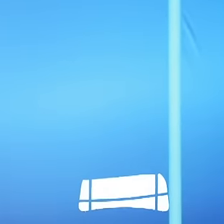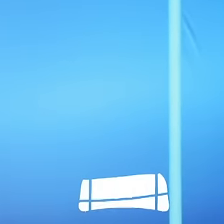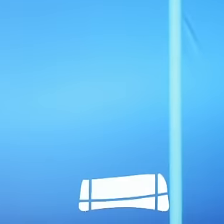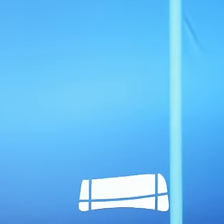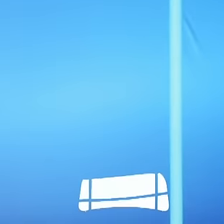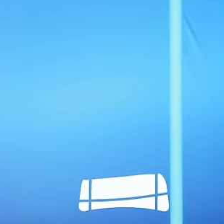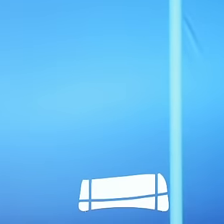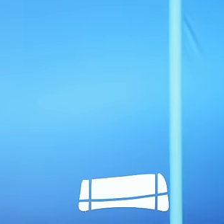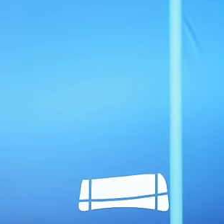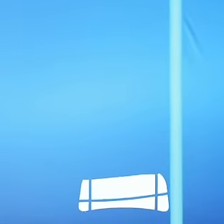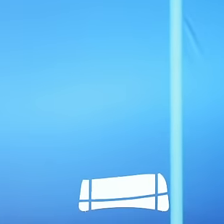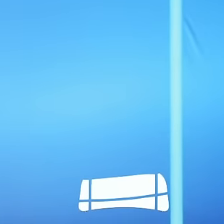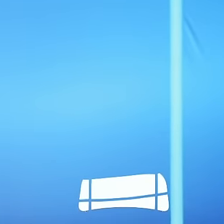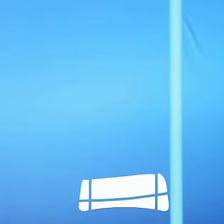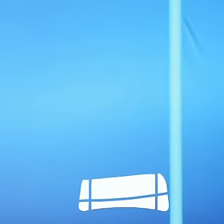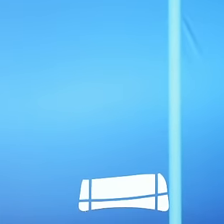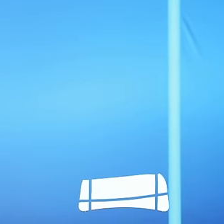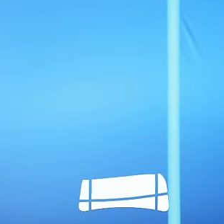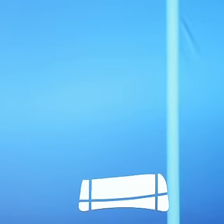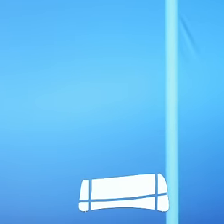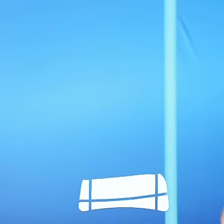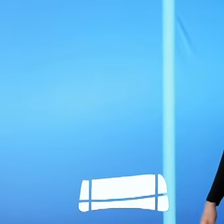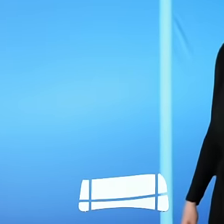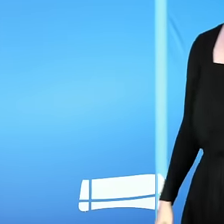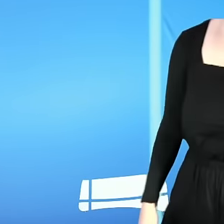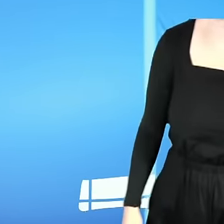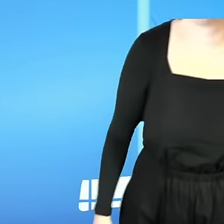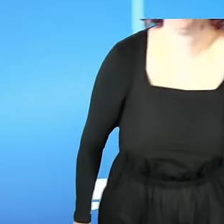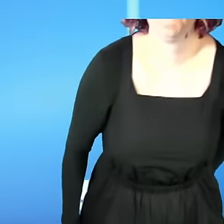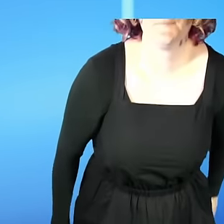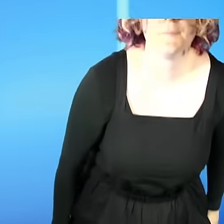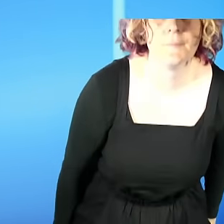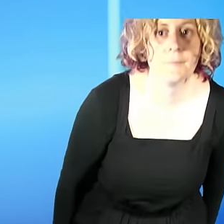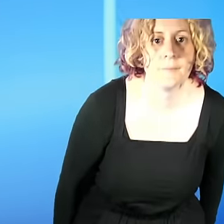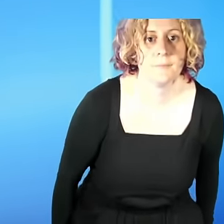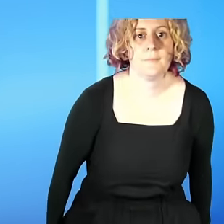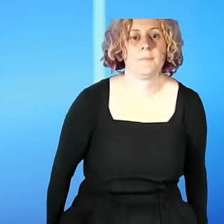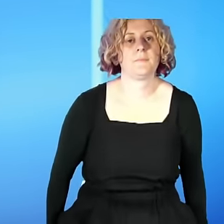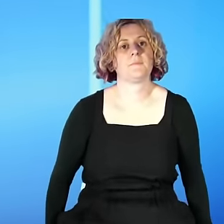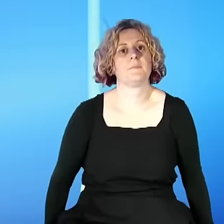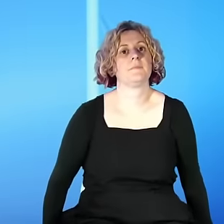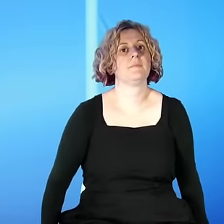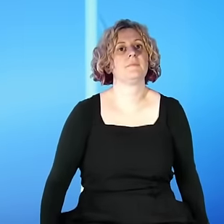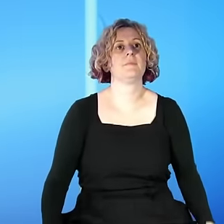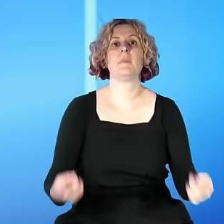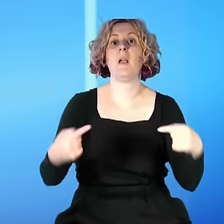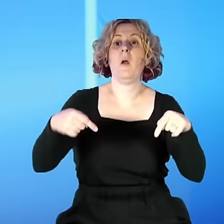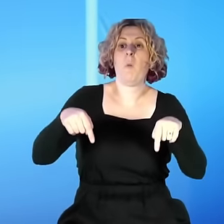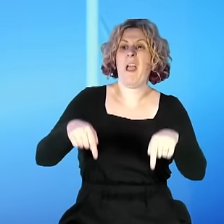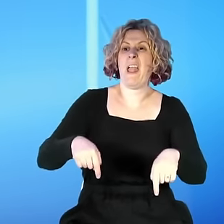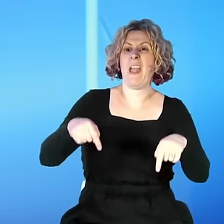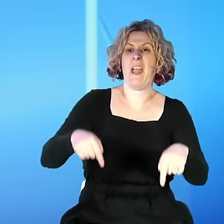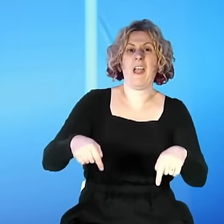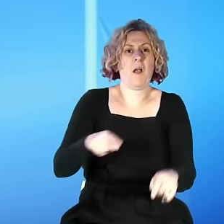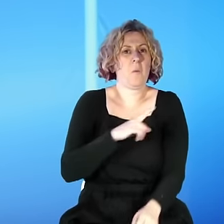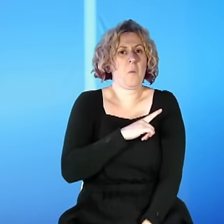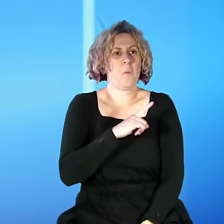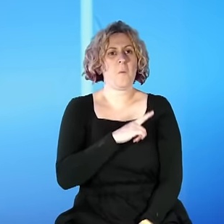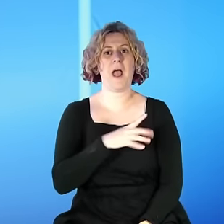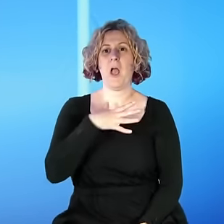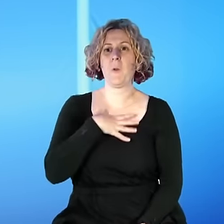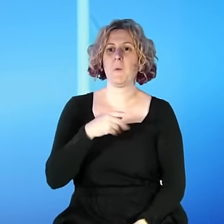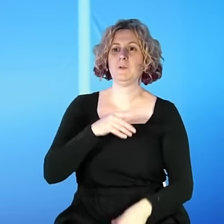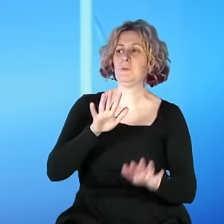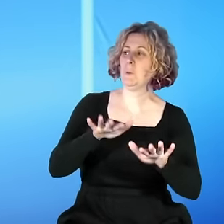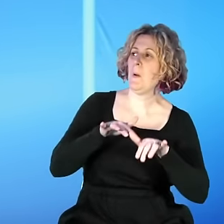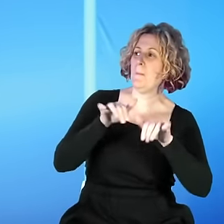And I guess we come to convention because we want to be a blessing to each other in many ways. It's just so lovely to sing together, isn't